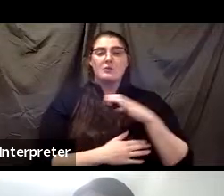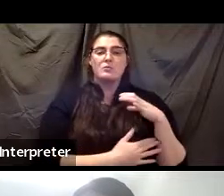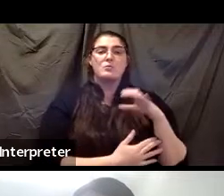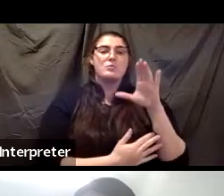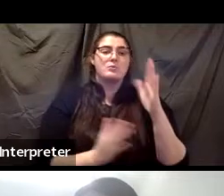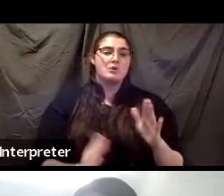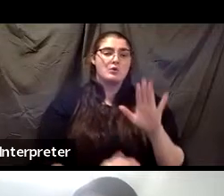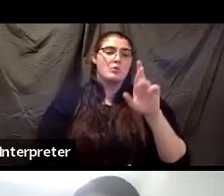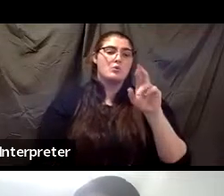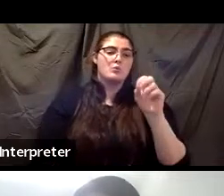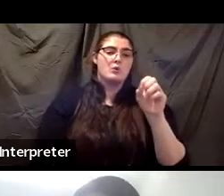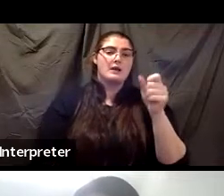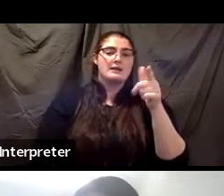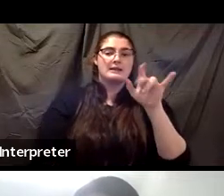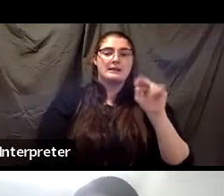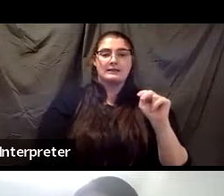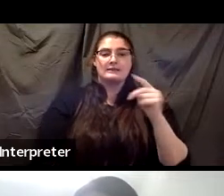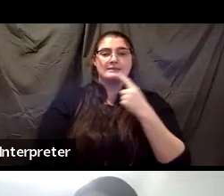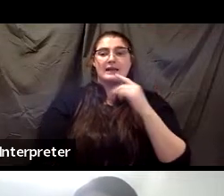aye.